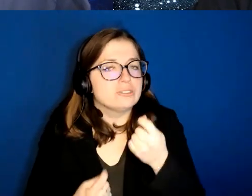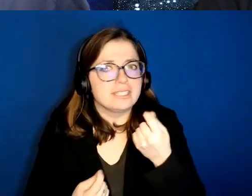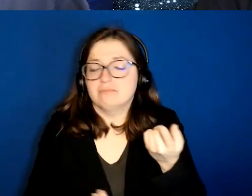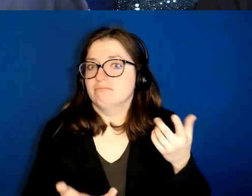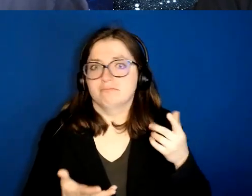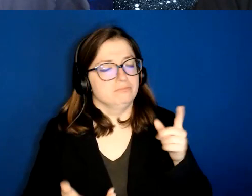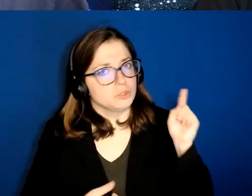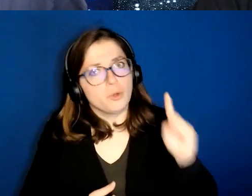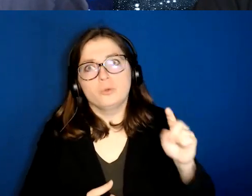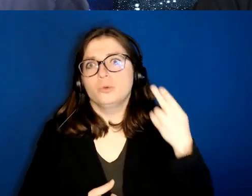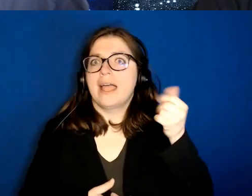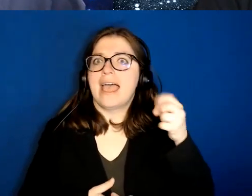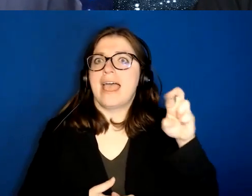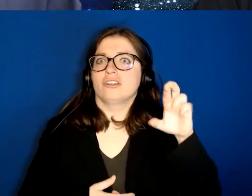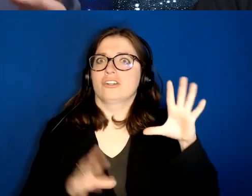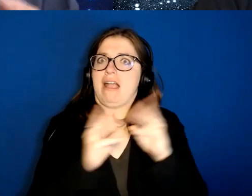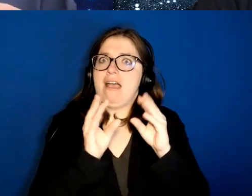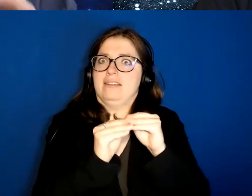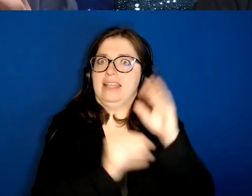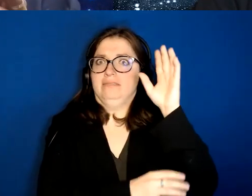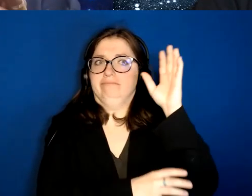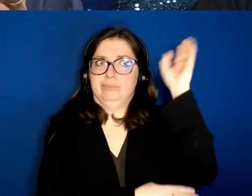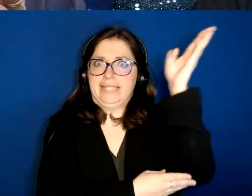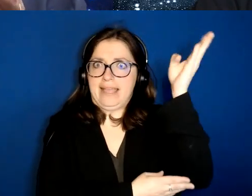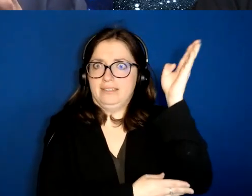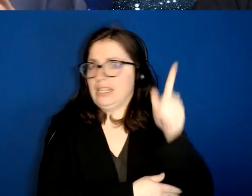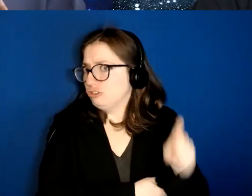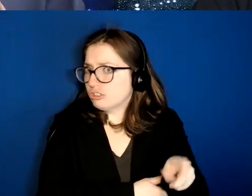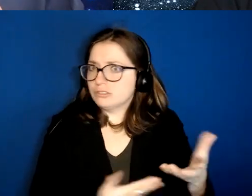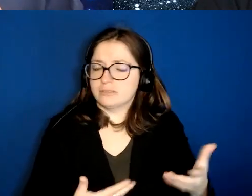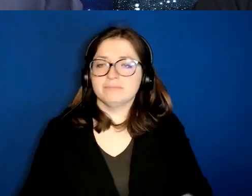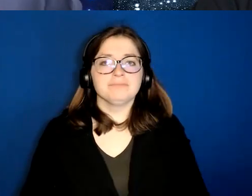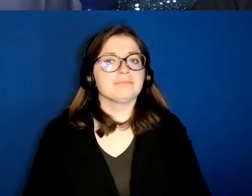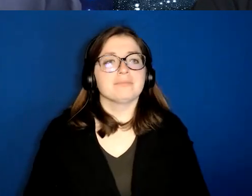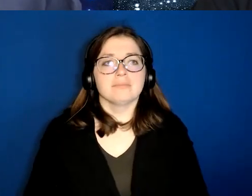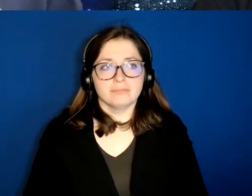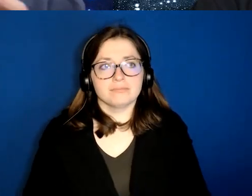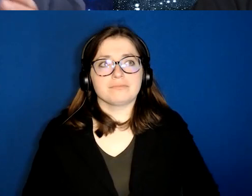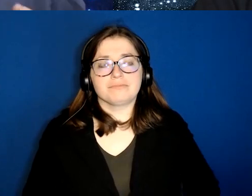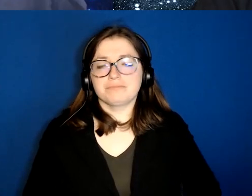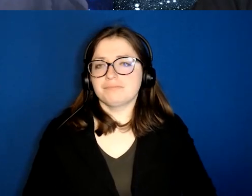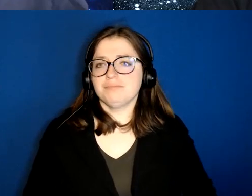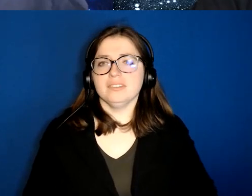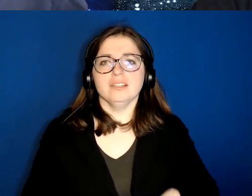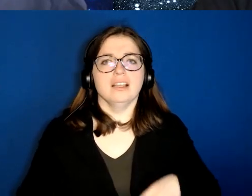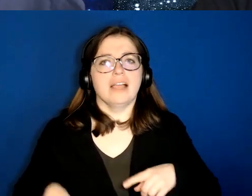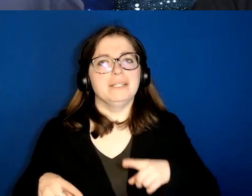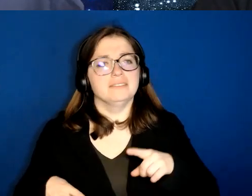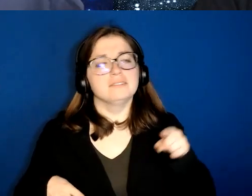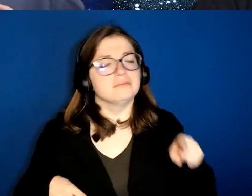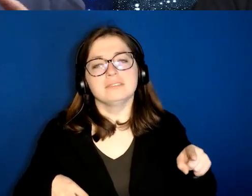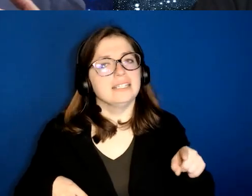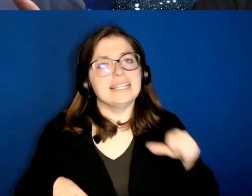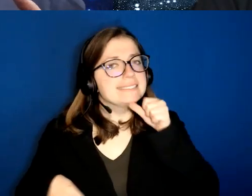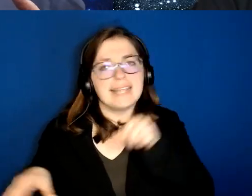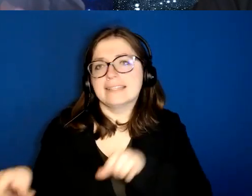know, they're not the same. They don't fulfill the same role as academic conventions. They